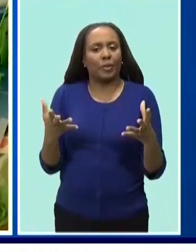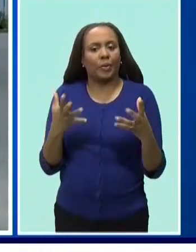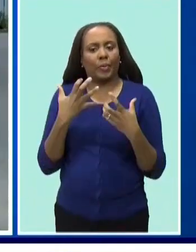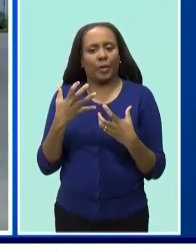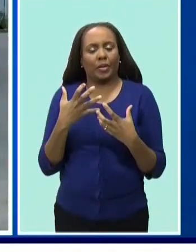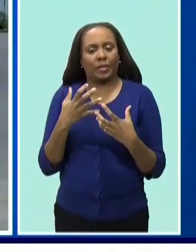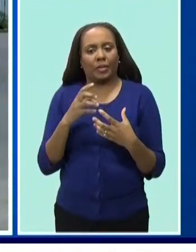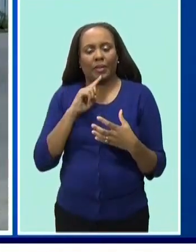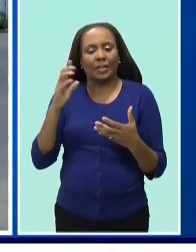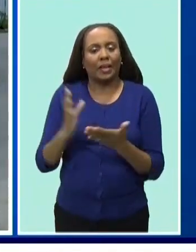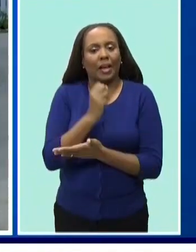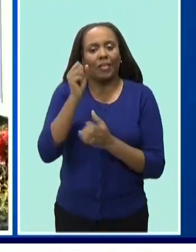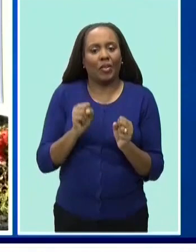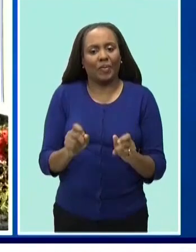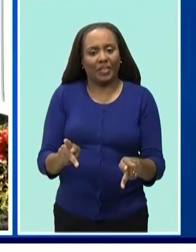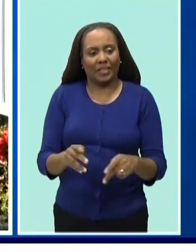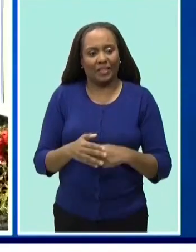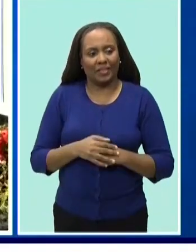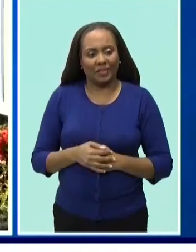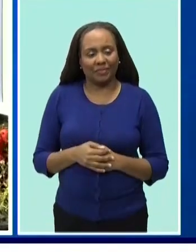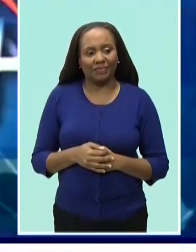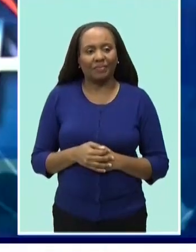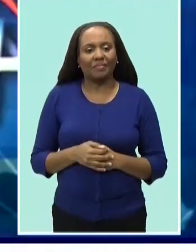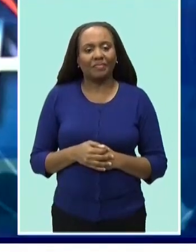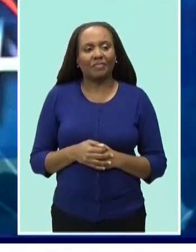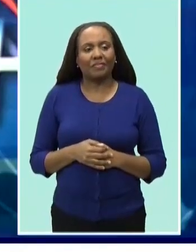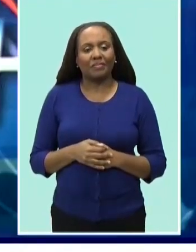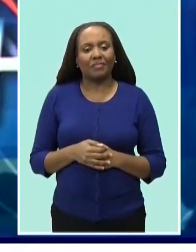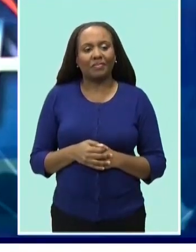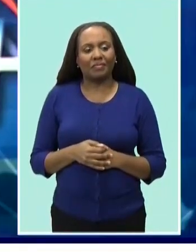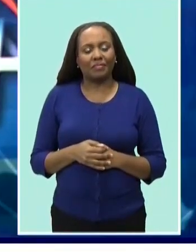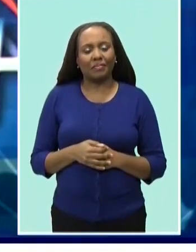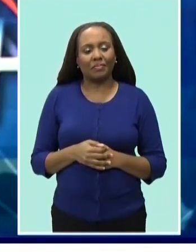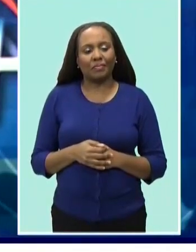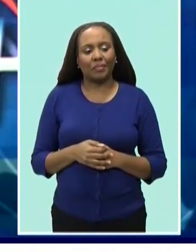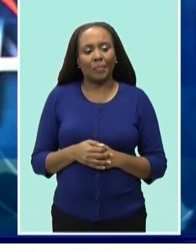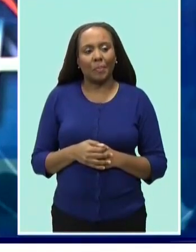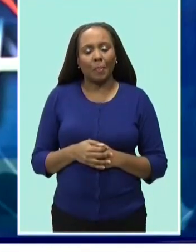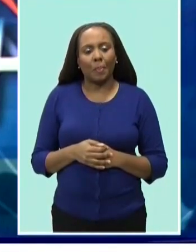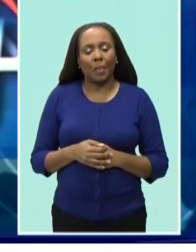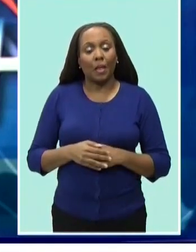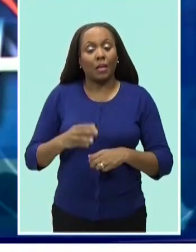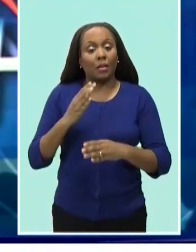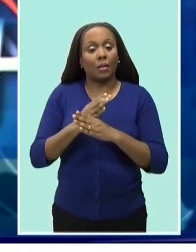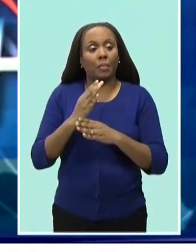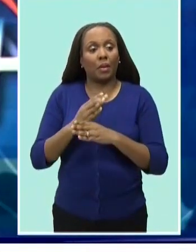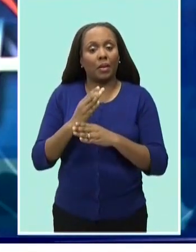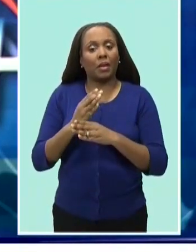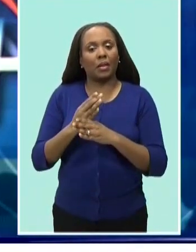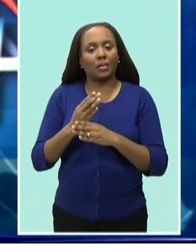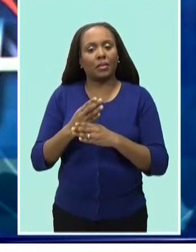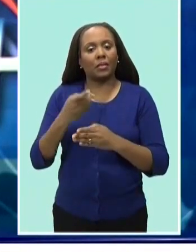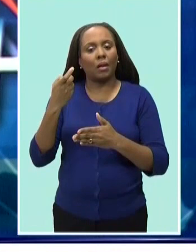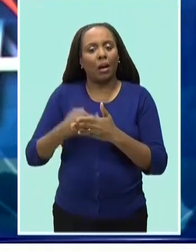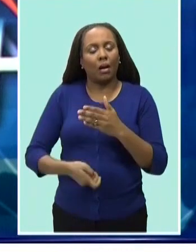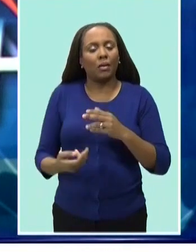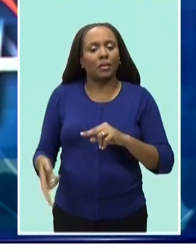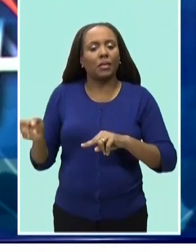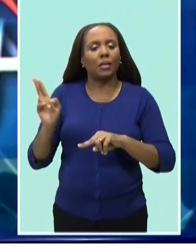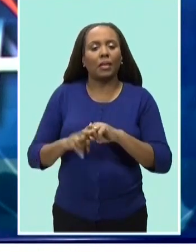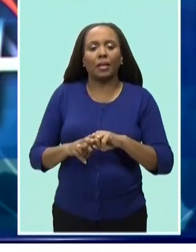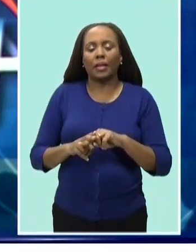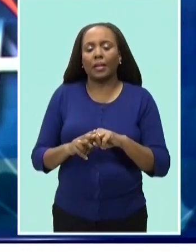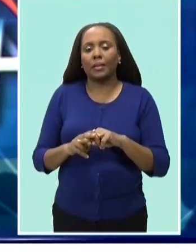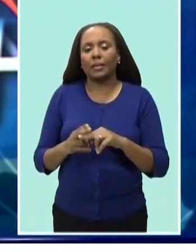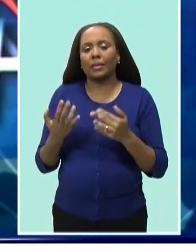venture. Rianne Phillips, CBC News. Well, the timing of the bus fare hike remains a contentious issue for